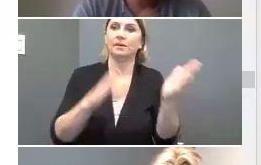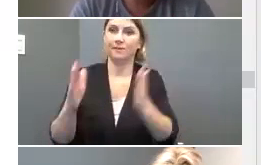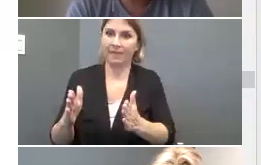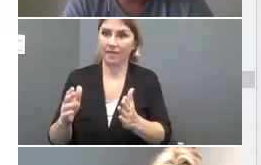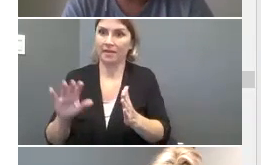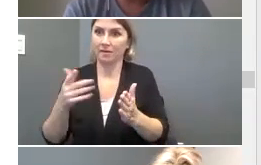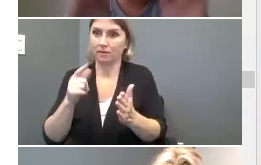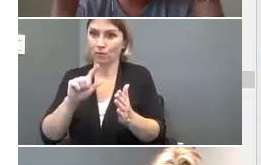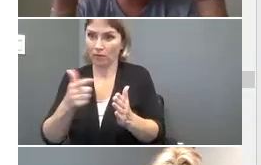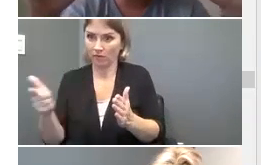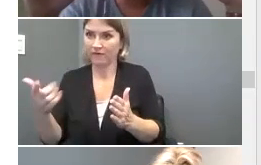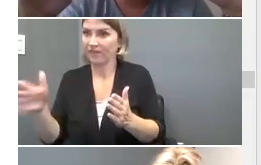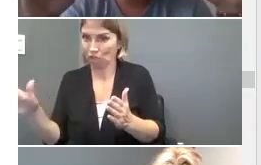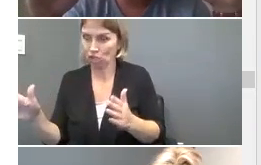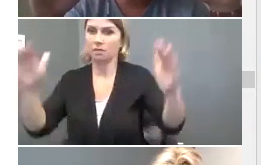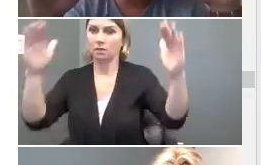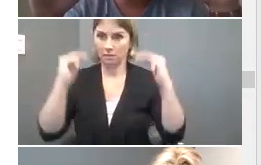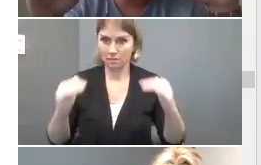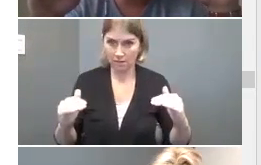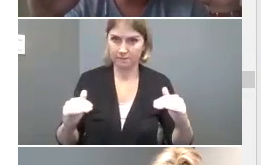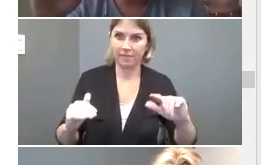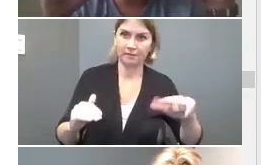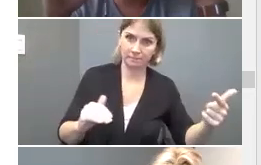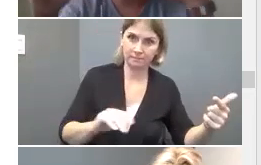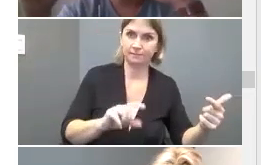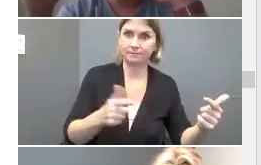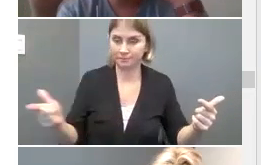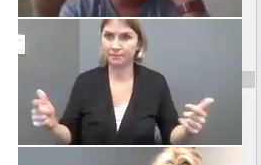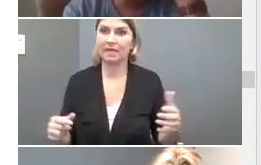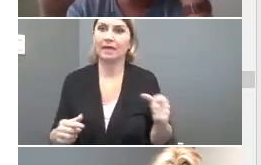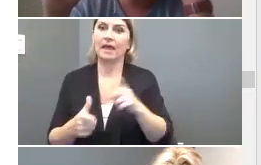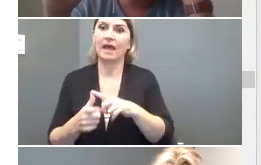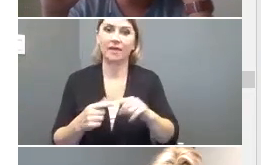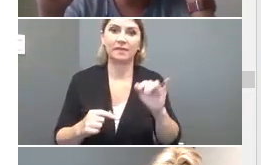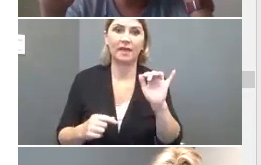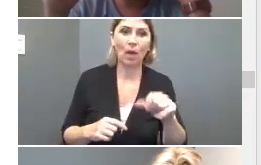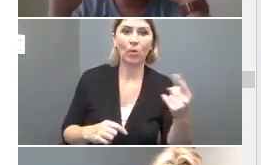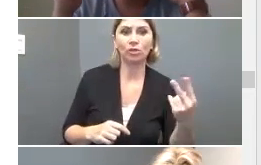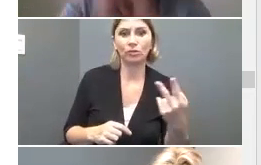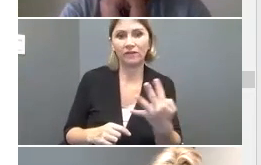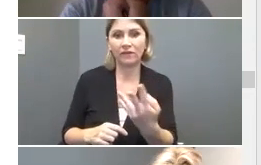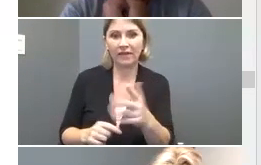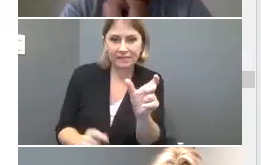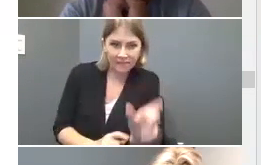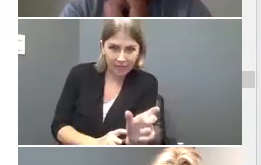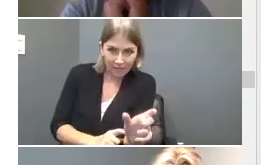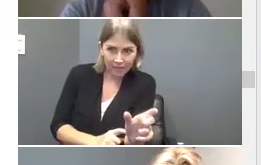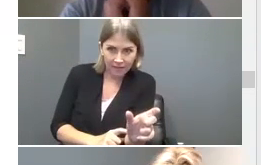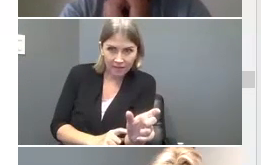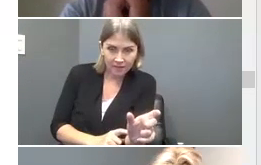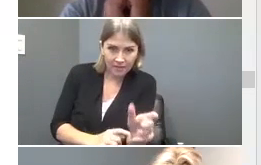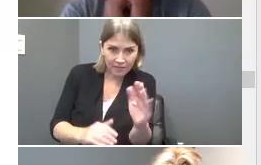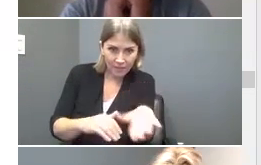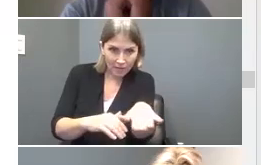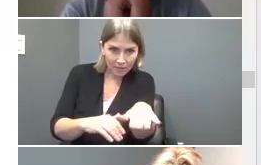arrays, we get our final sub sorted array, that is 1, 2, 2, 3, 4, 5, 6, 7. Any questions about